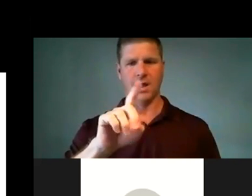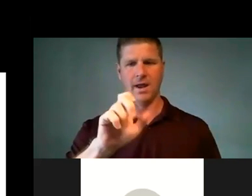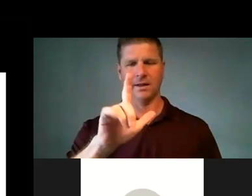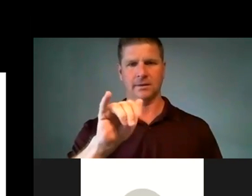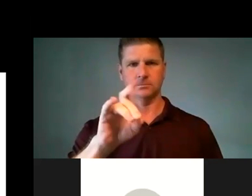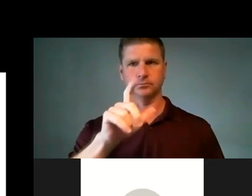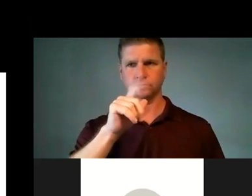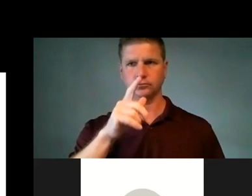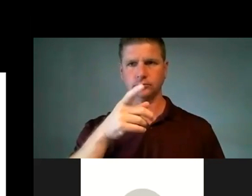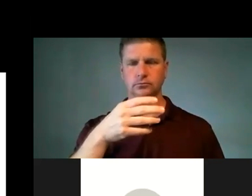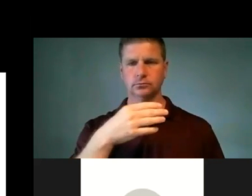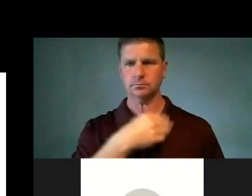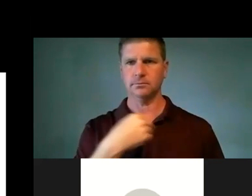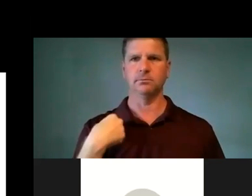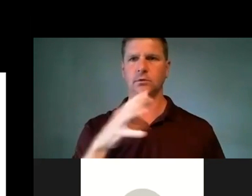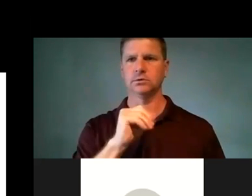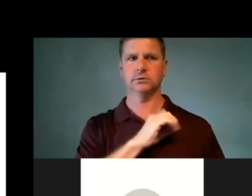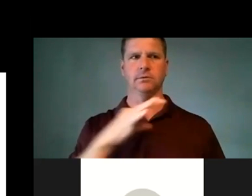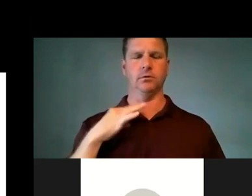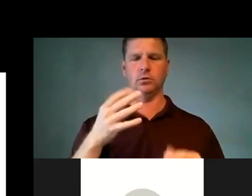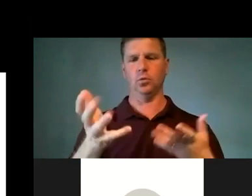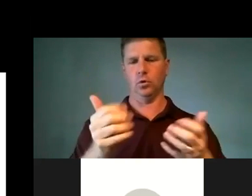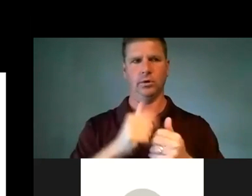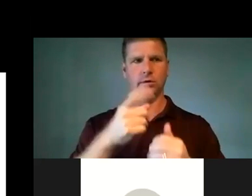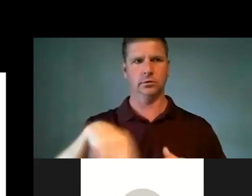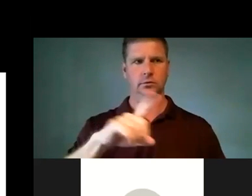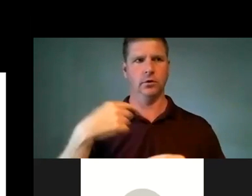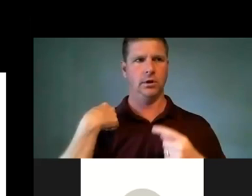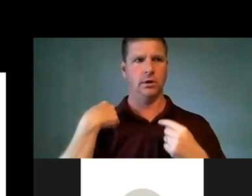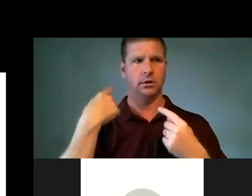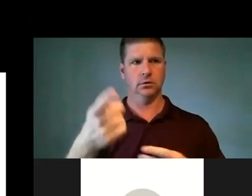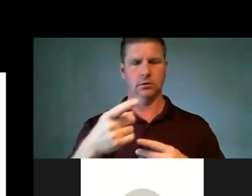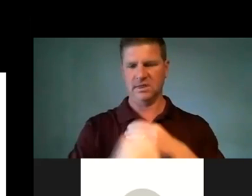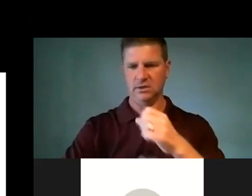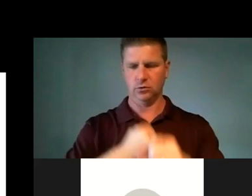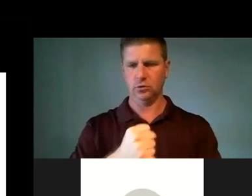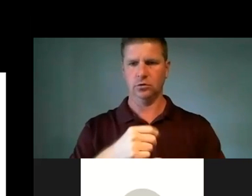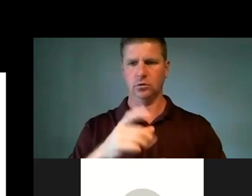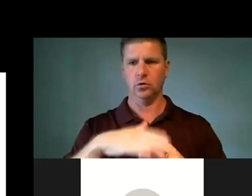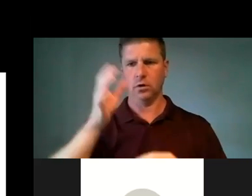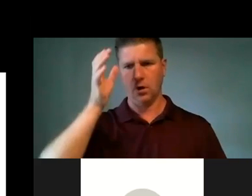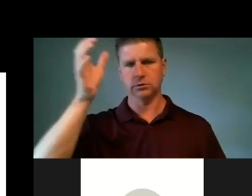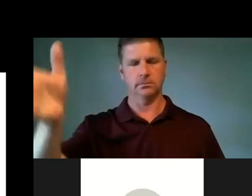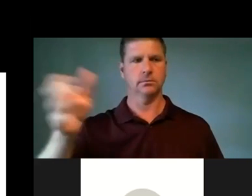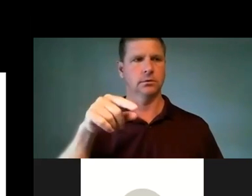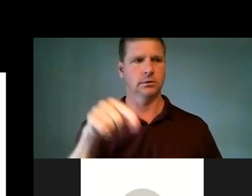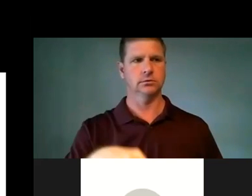members and staff for working with us over the last year or so on the concept of this